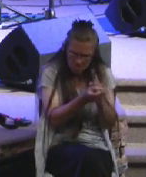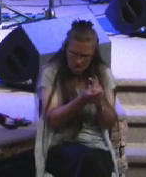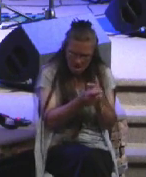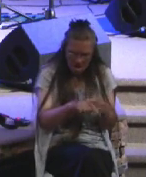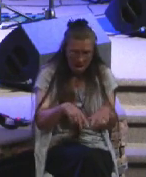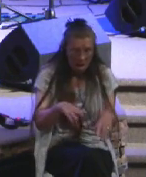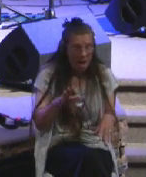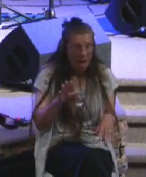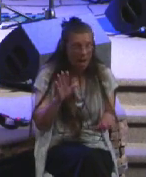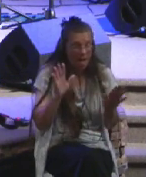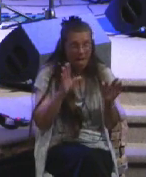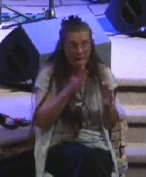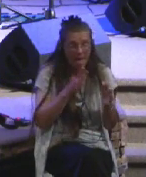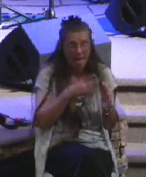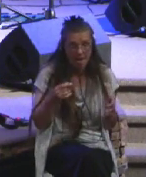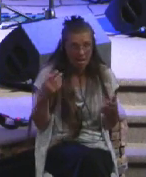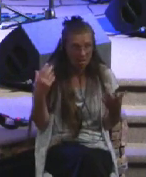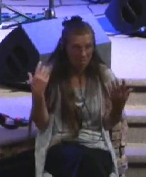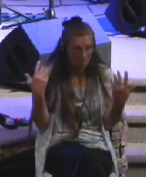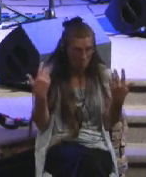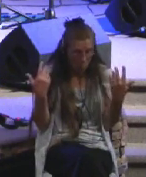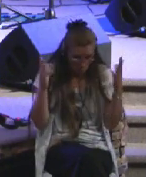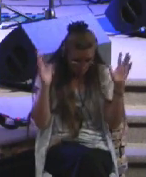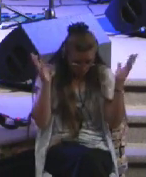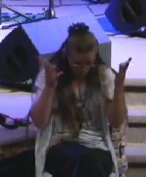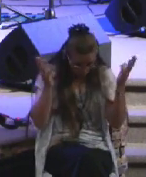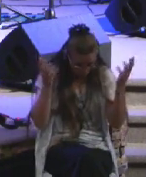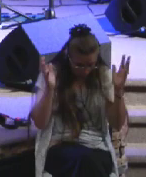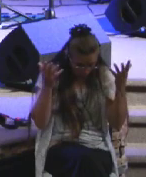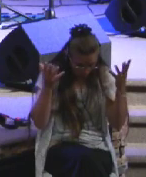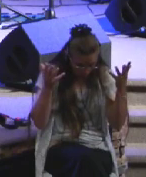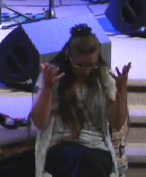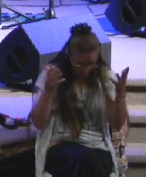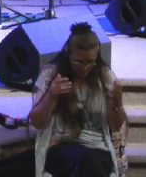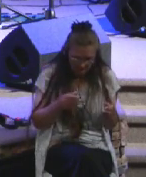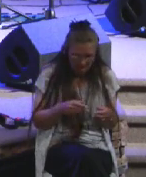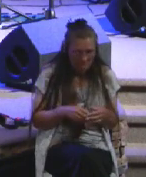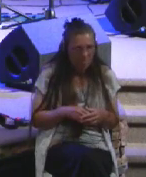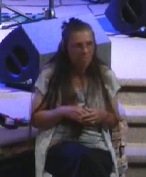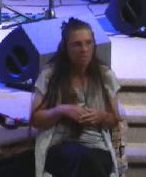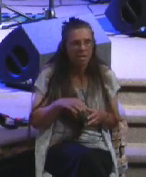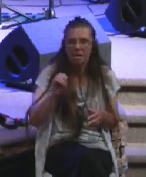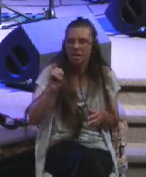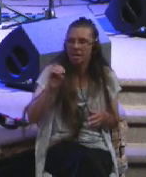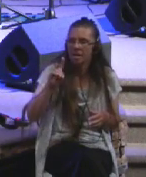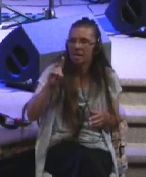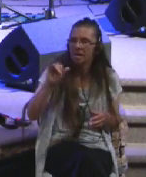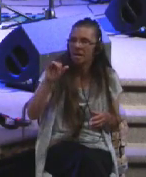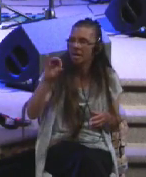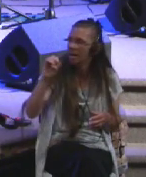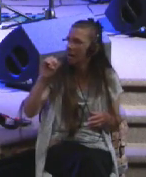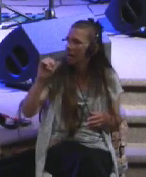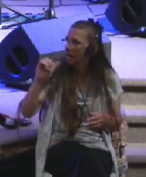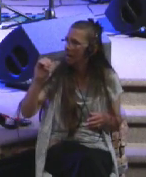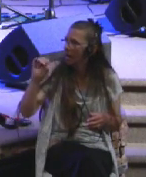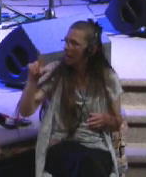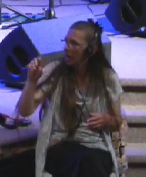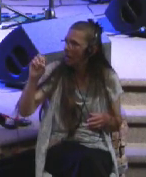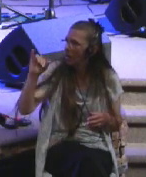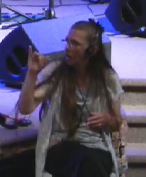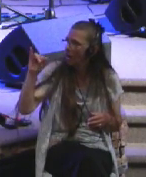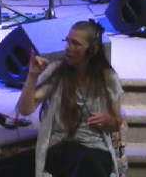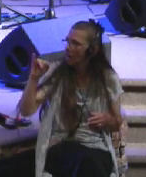is absolutely weird. It is one of the strangest things. Eddie and Lori Smith are our recovery pastors. We were talking